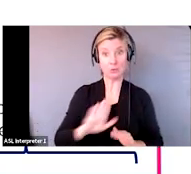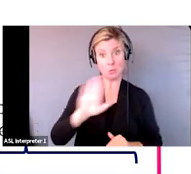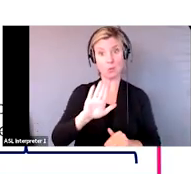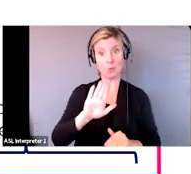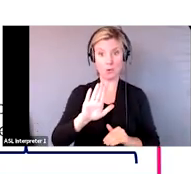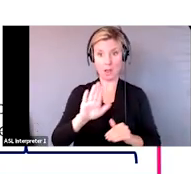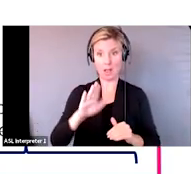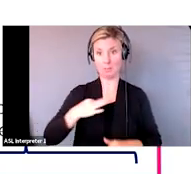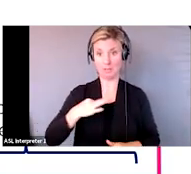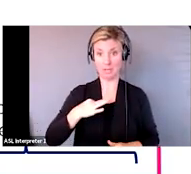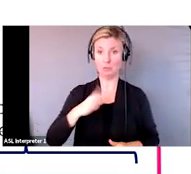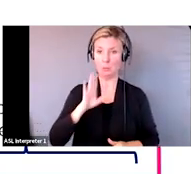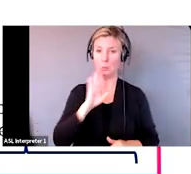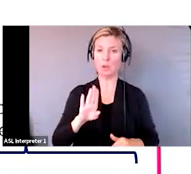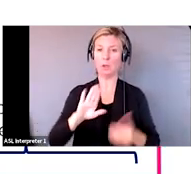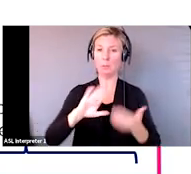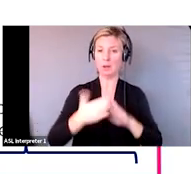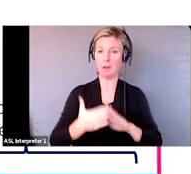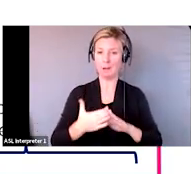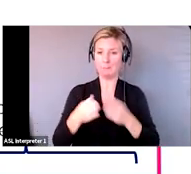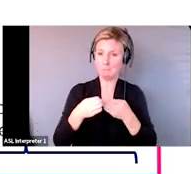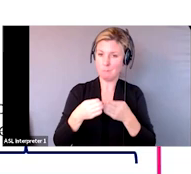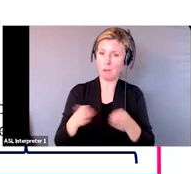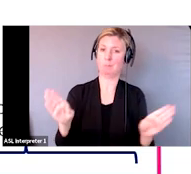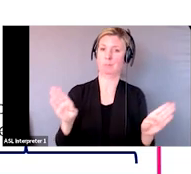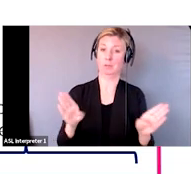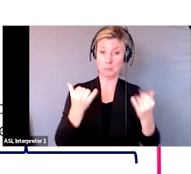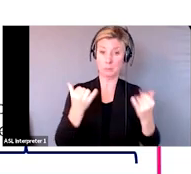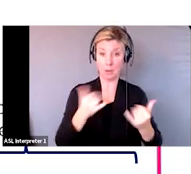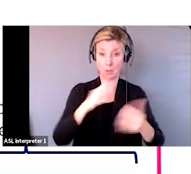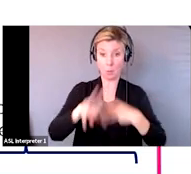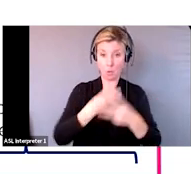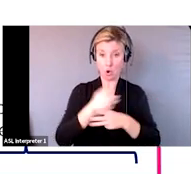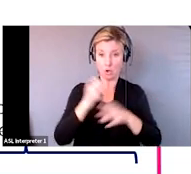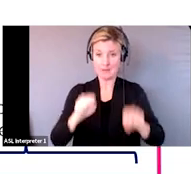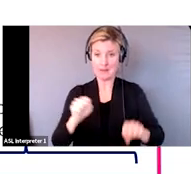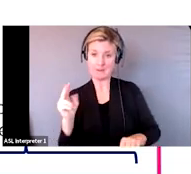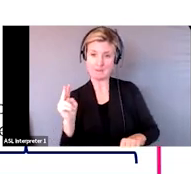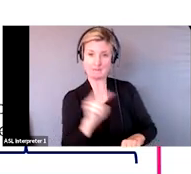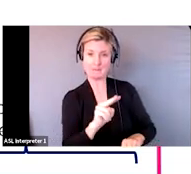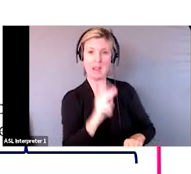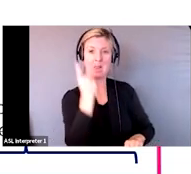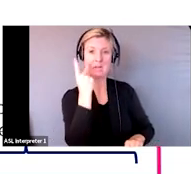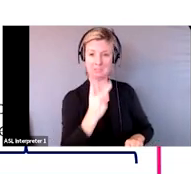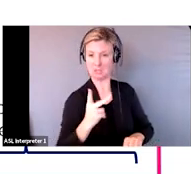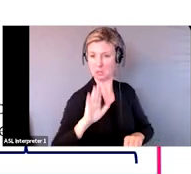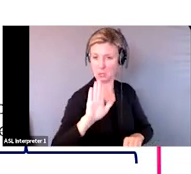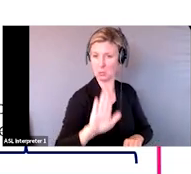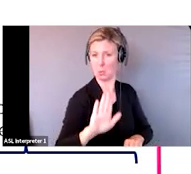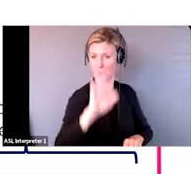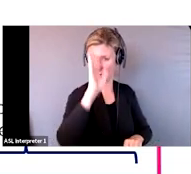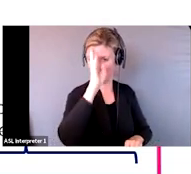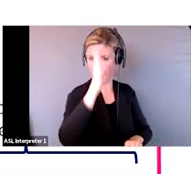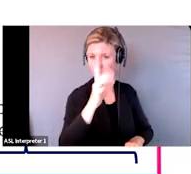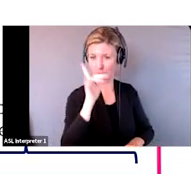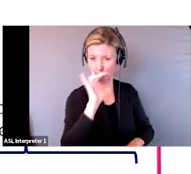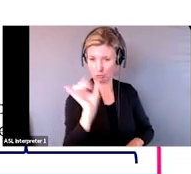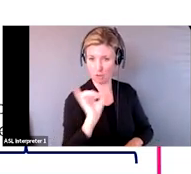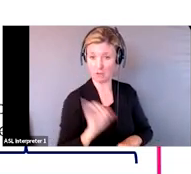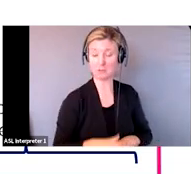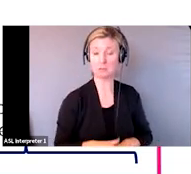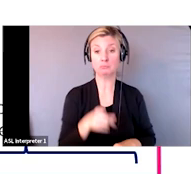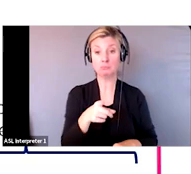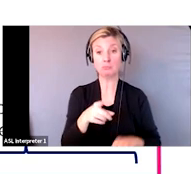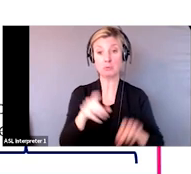and the world can see what your invention is. You'll have some back and forth with the patent office. You can have an